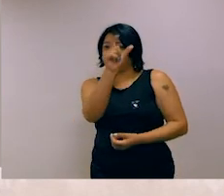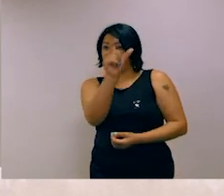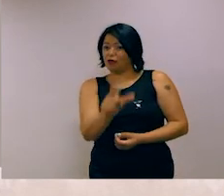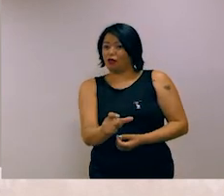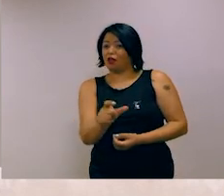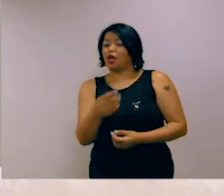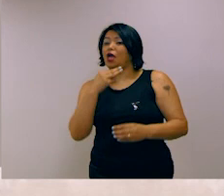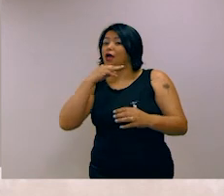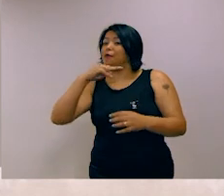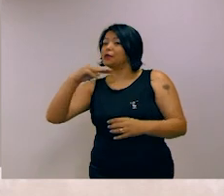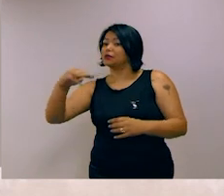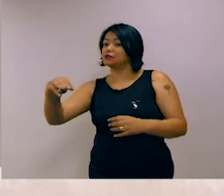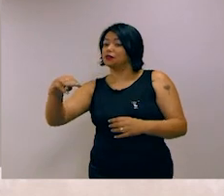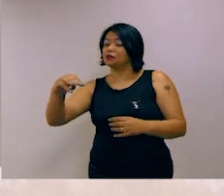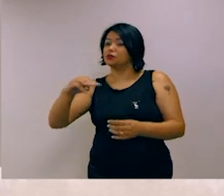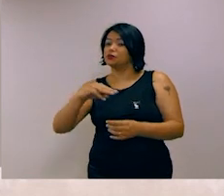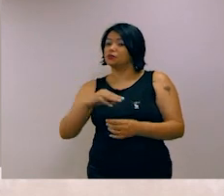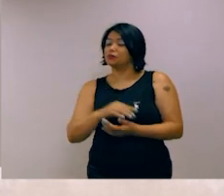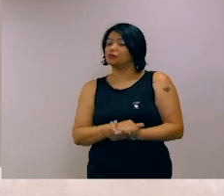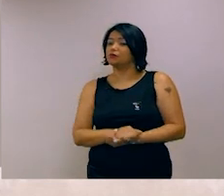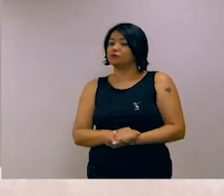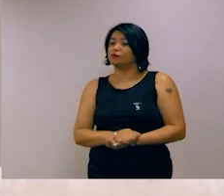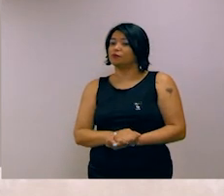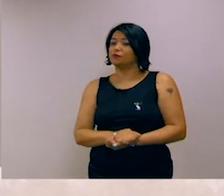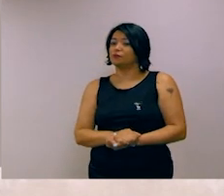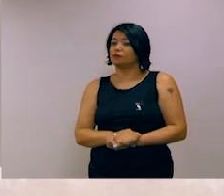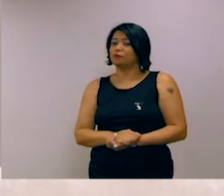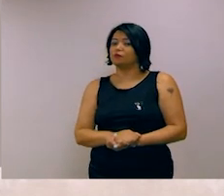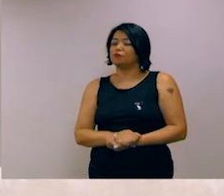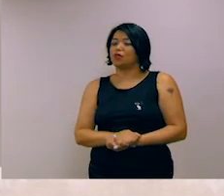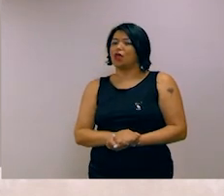works better on the average people.